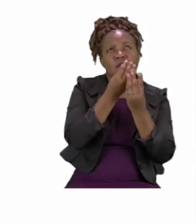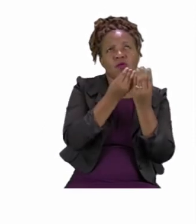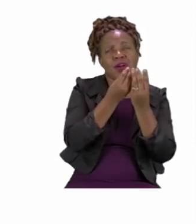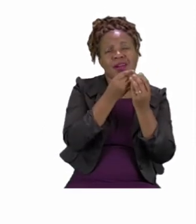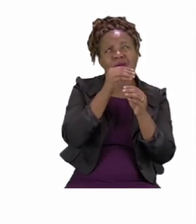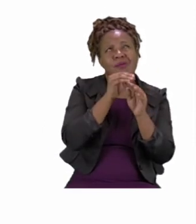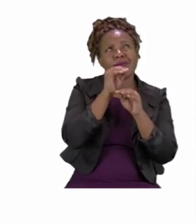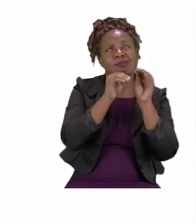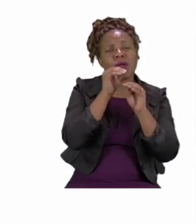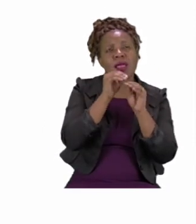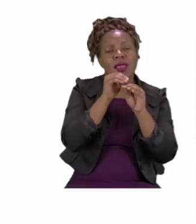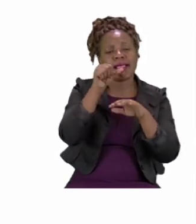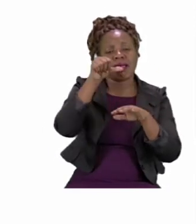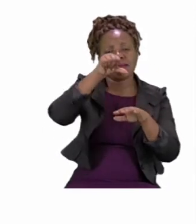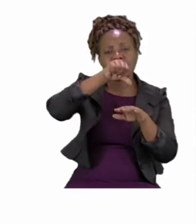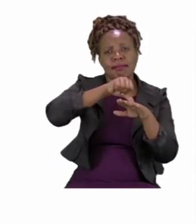read?